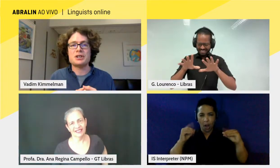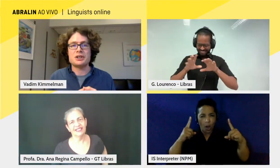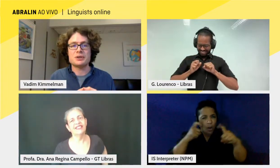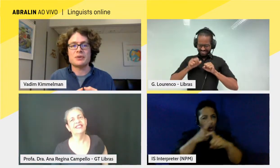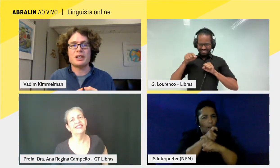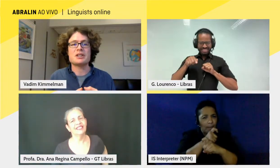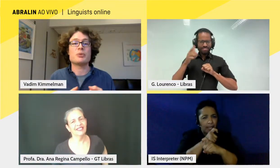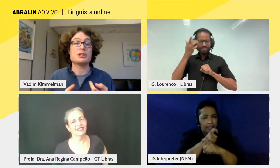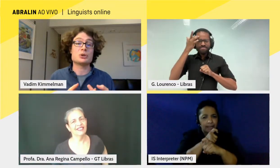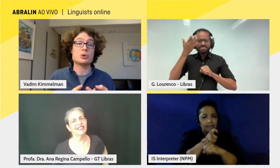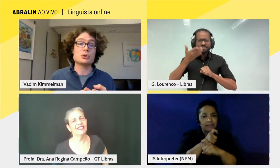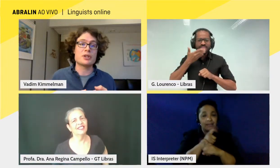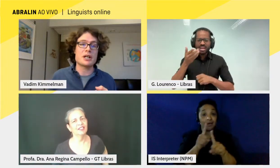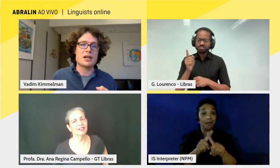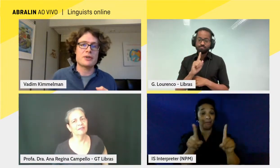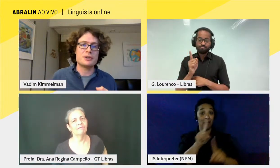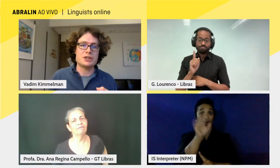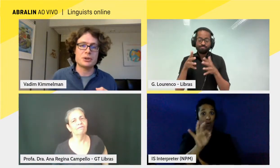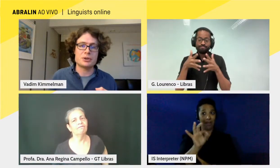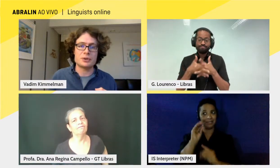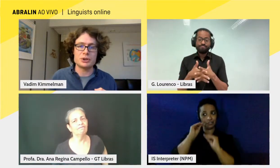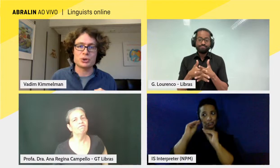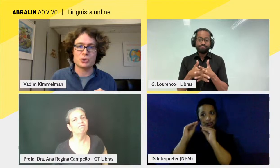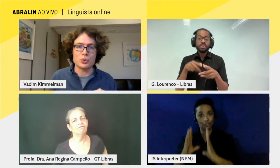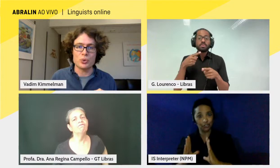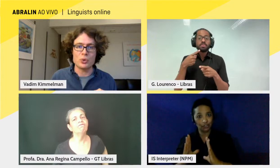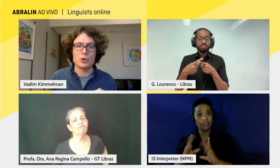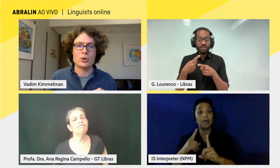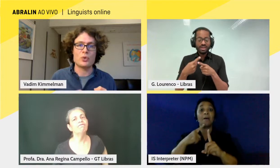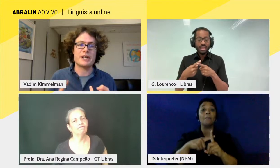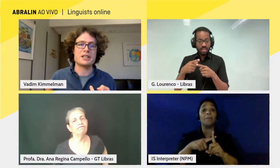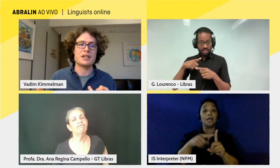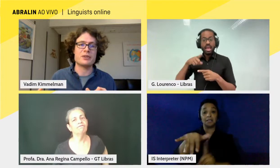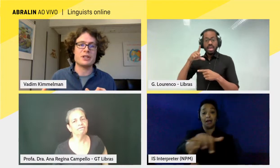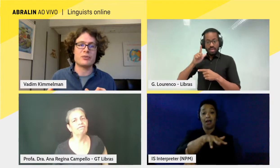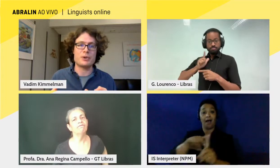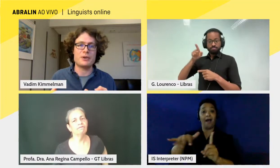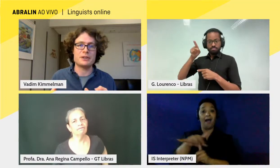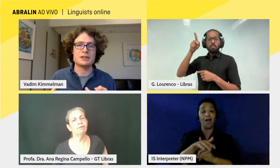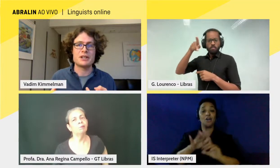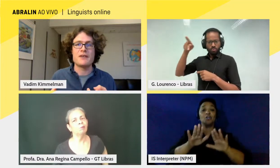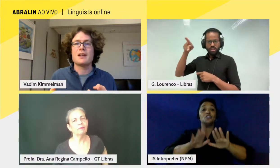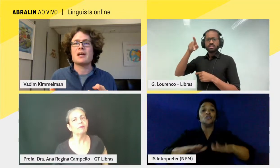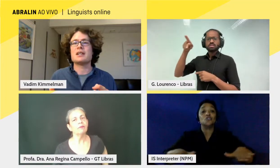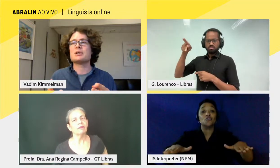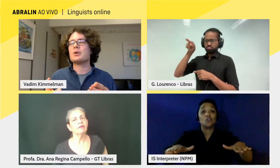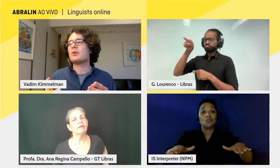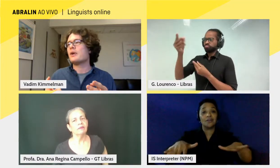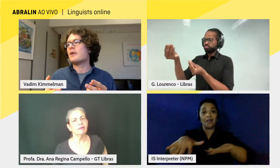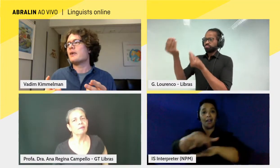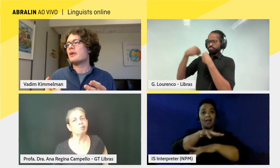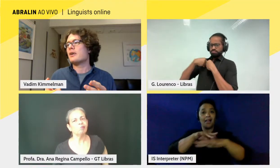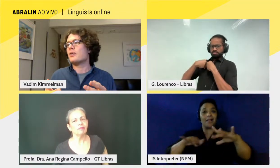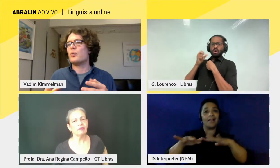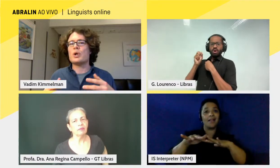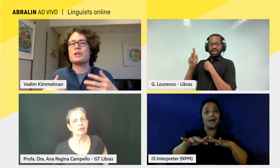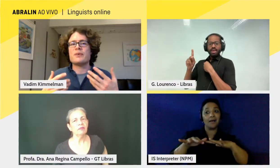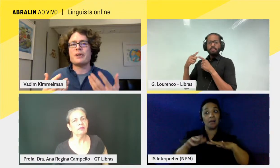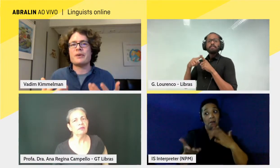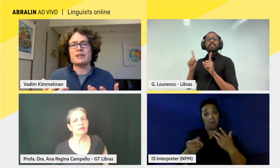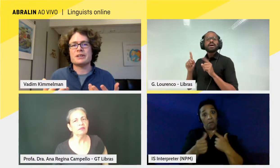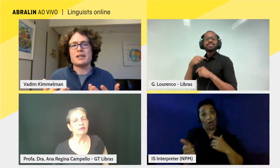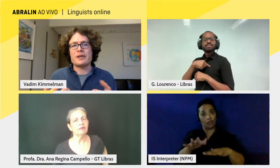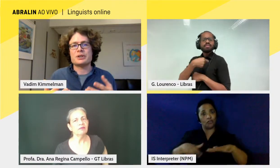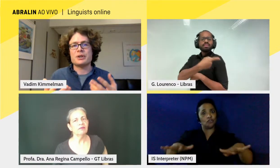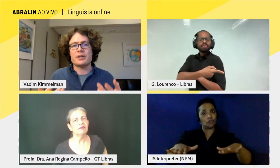the teachers, right? But it's also the other children in school who might have deaf parents. And so